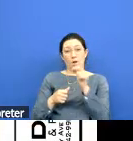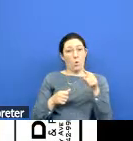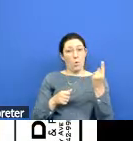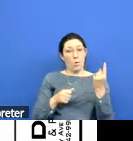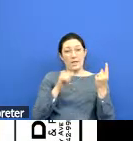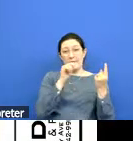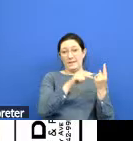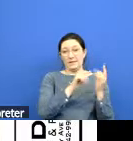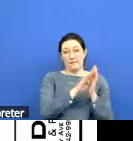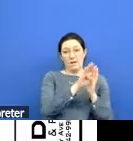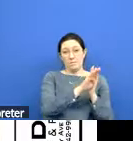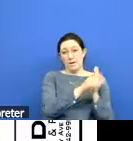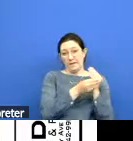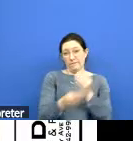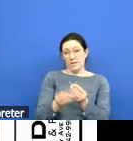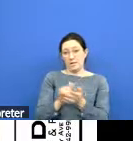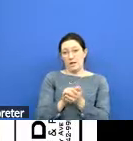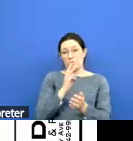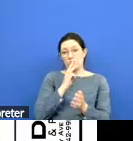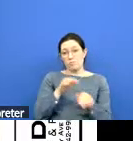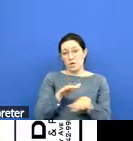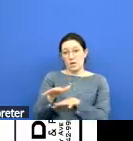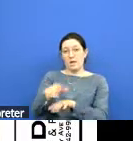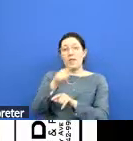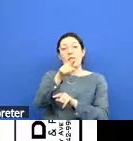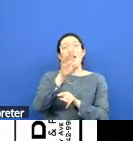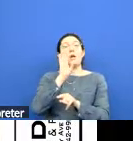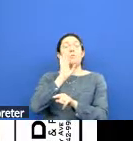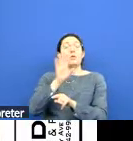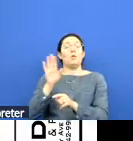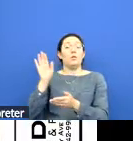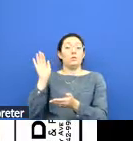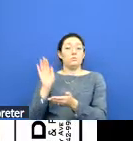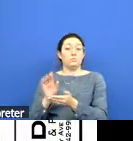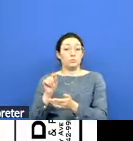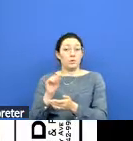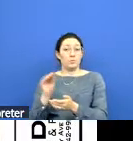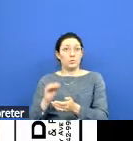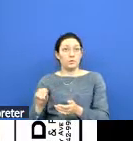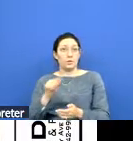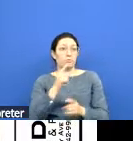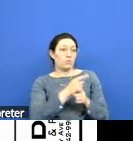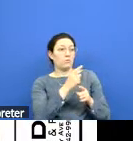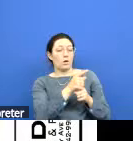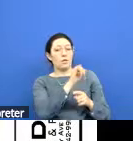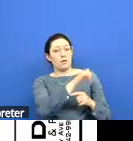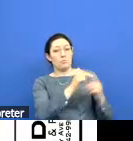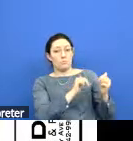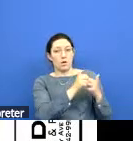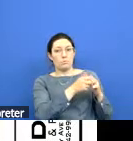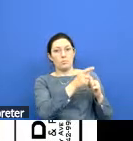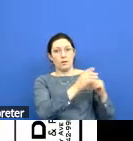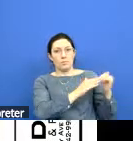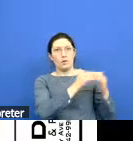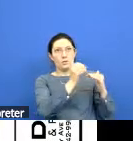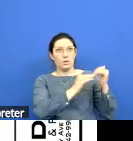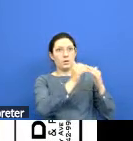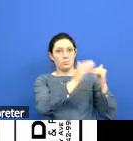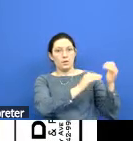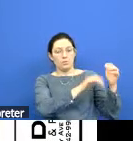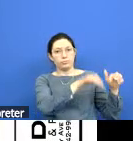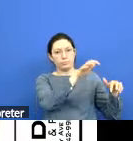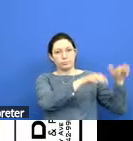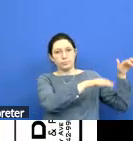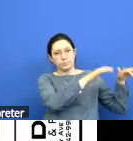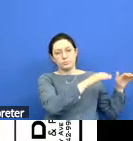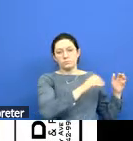into the creek. So they're gonna Yeah, I've reduce from seen it over 20%. years. It's they built and built. Right, they're gonna reduce. But again,